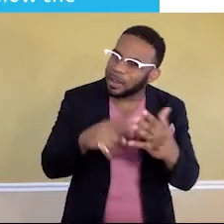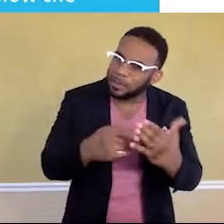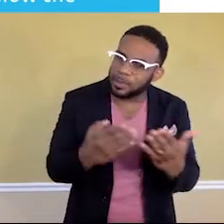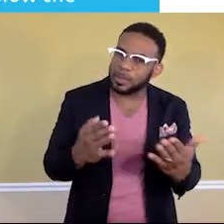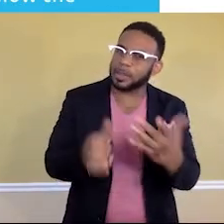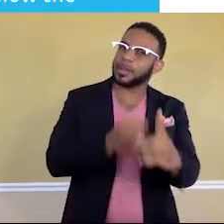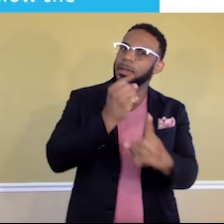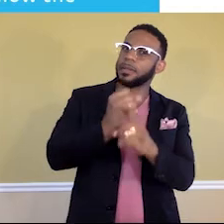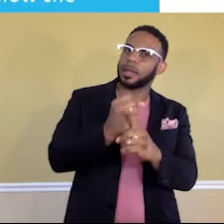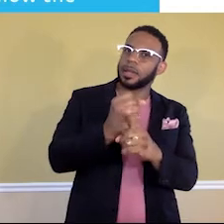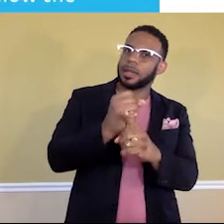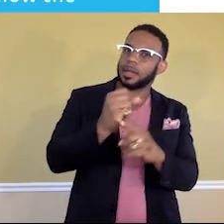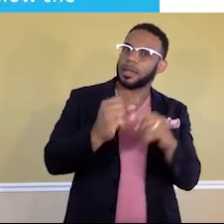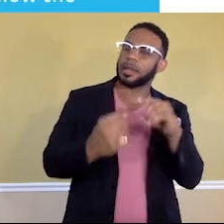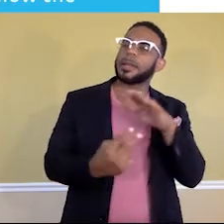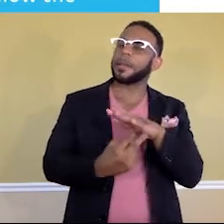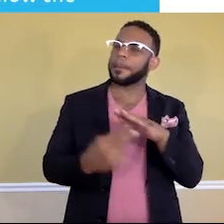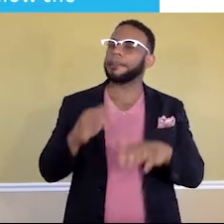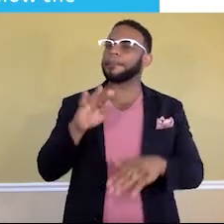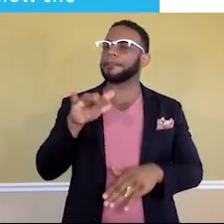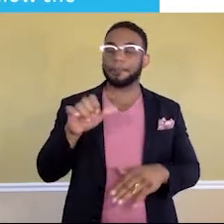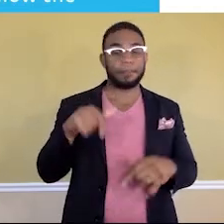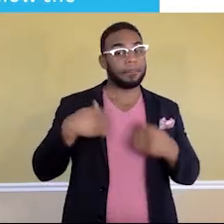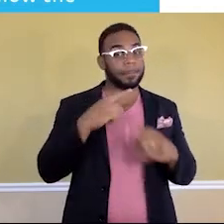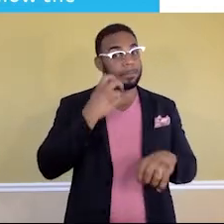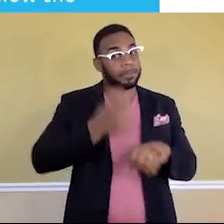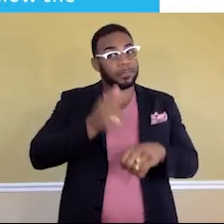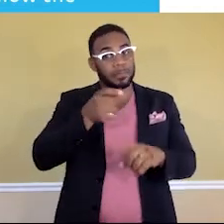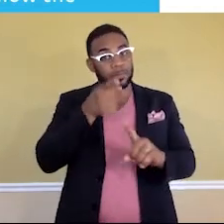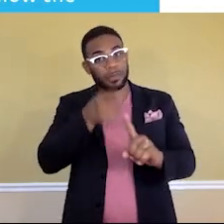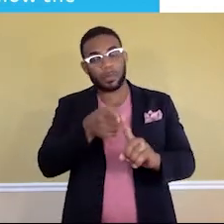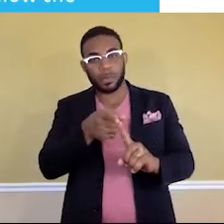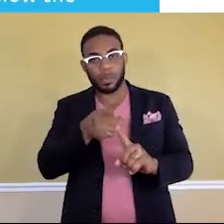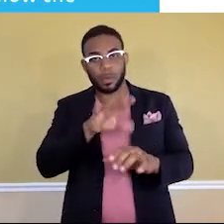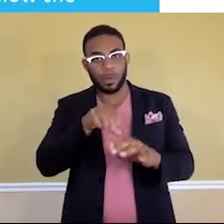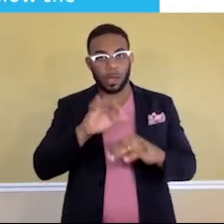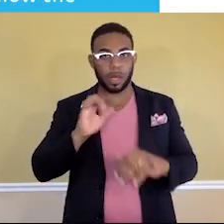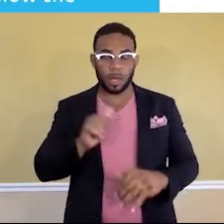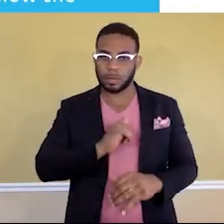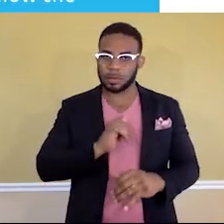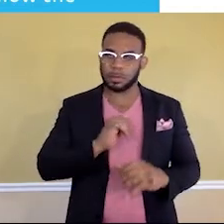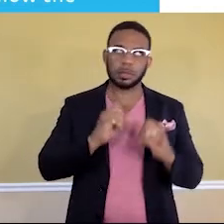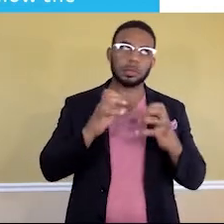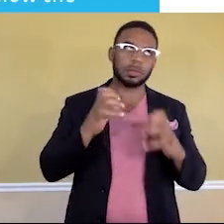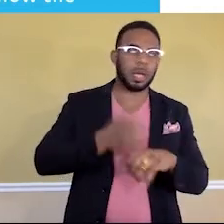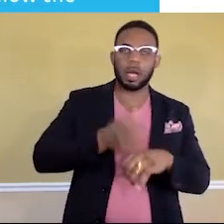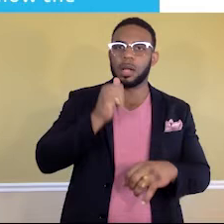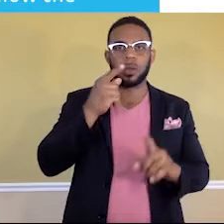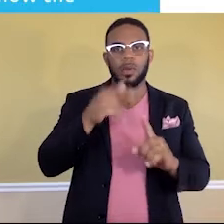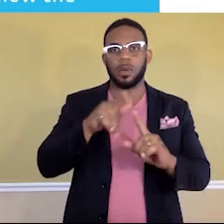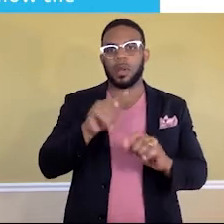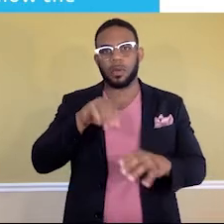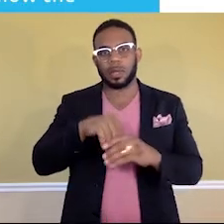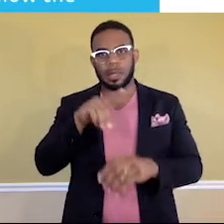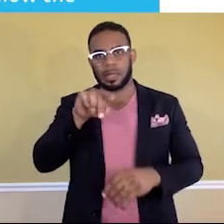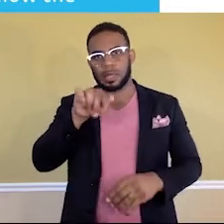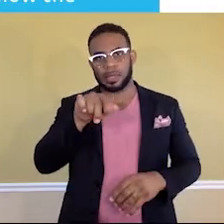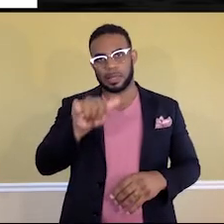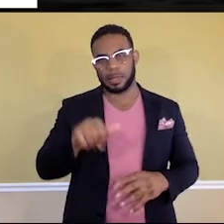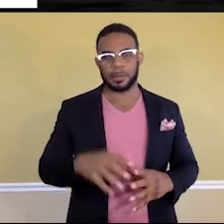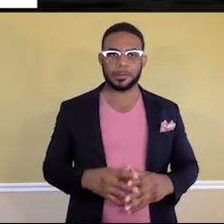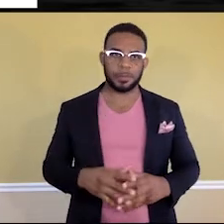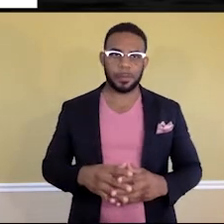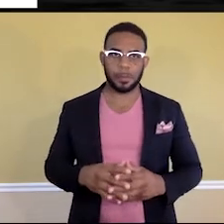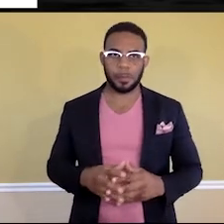things impact implicit bias. And since those are harder to point out within ourselves, it's so much harder to point out within data.